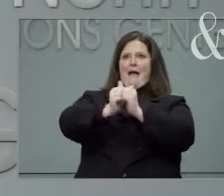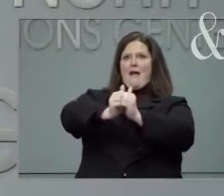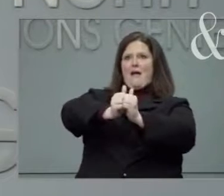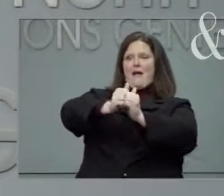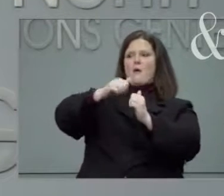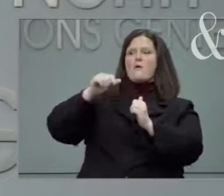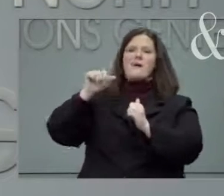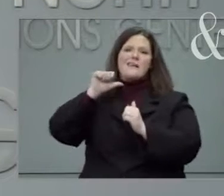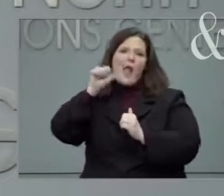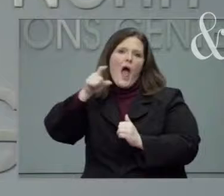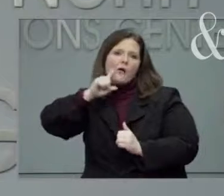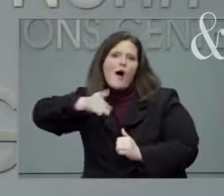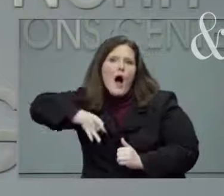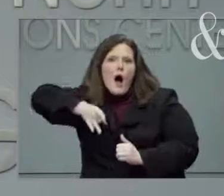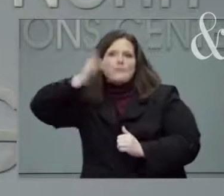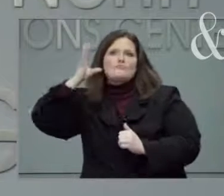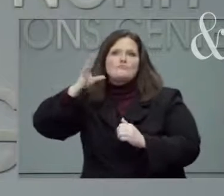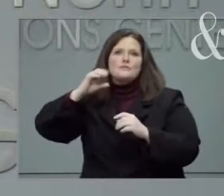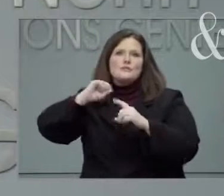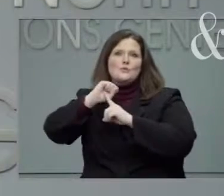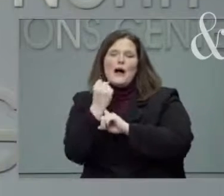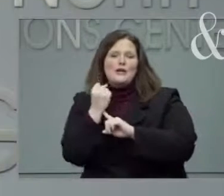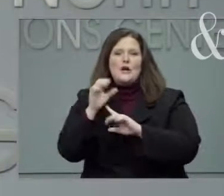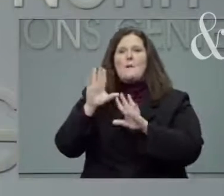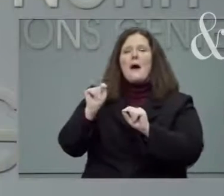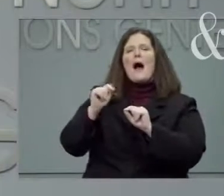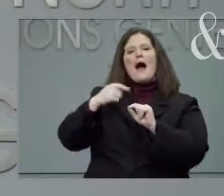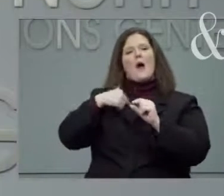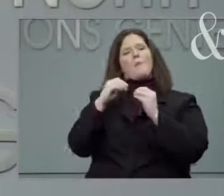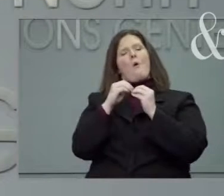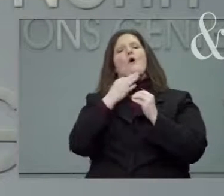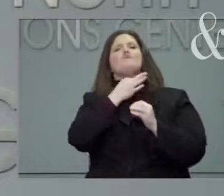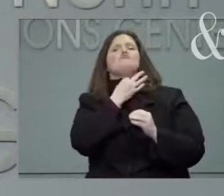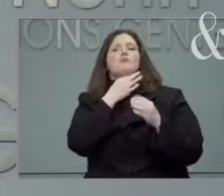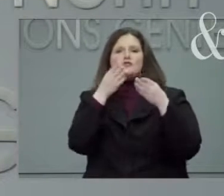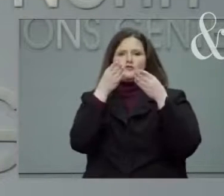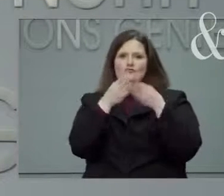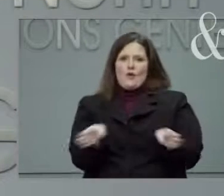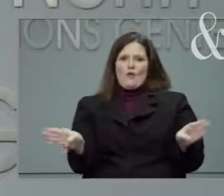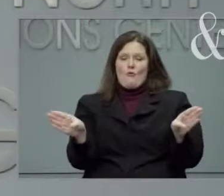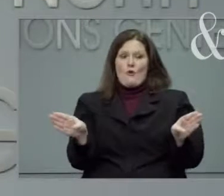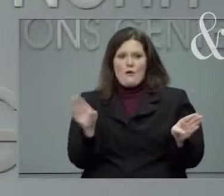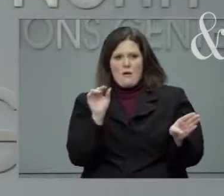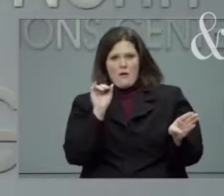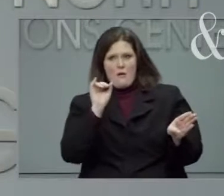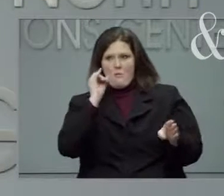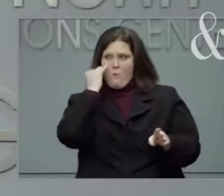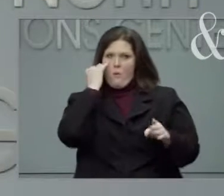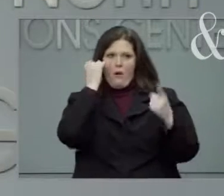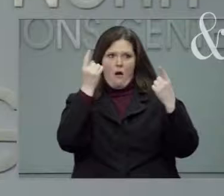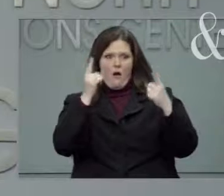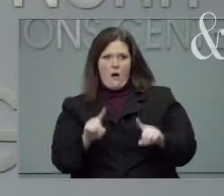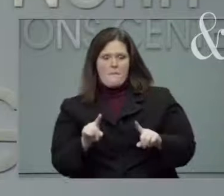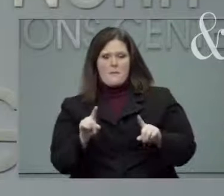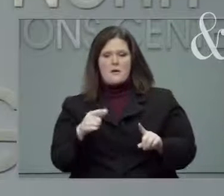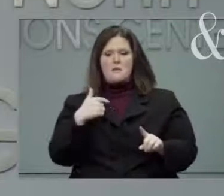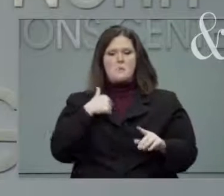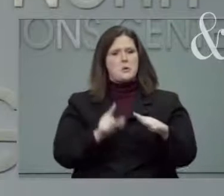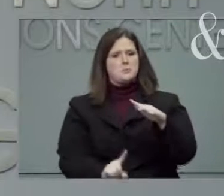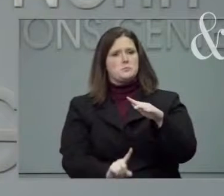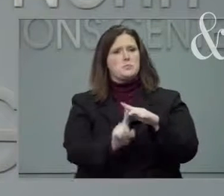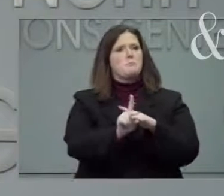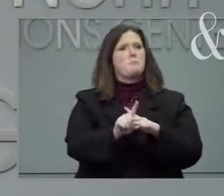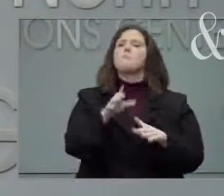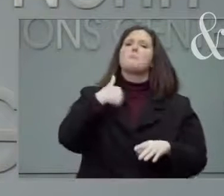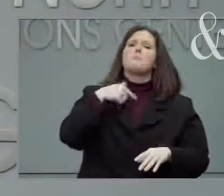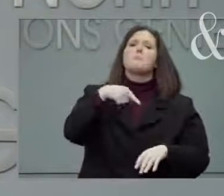as people present to their healthcare provider, the vaccine provider, and say, hi, I'm here as an essential worker.